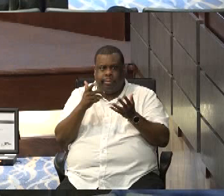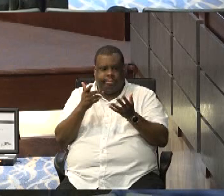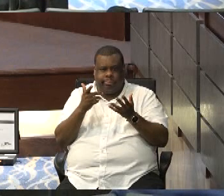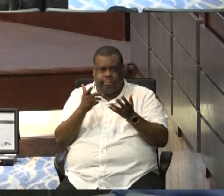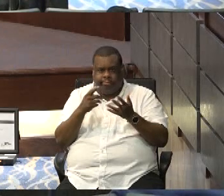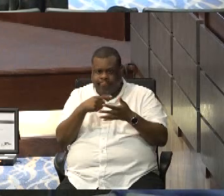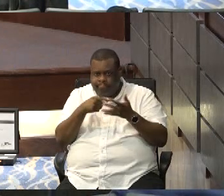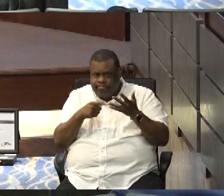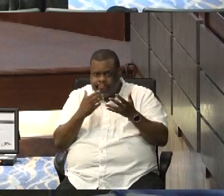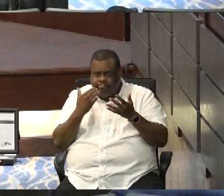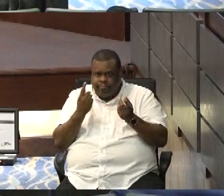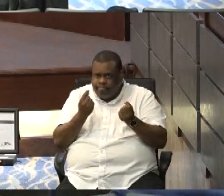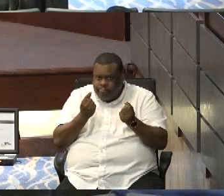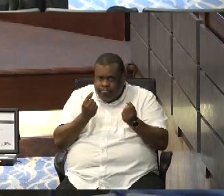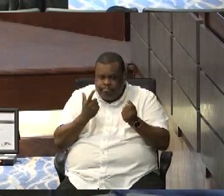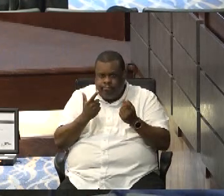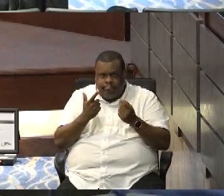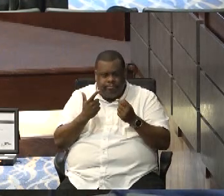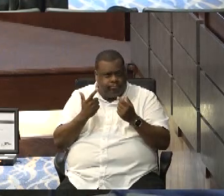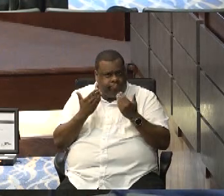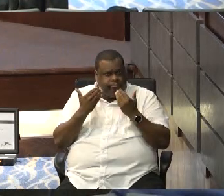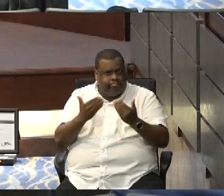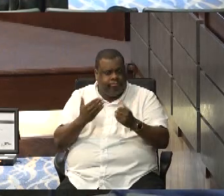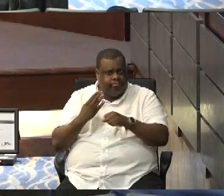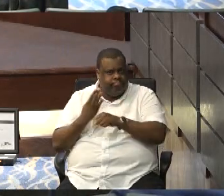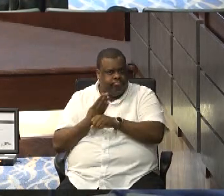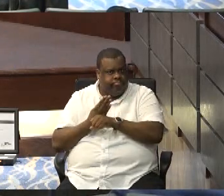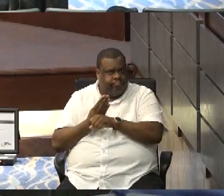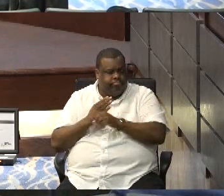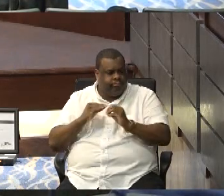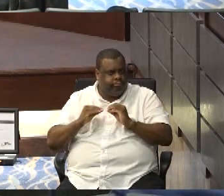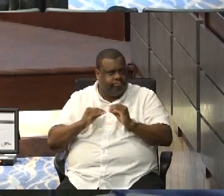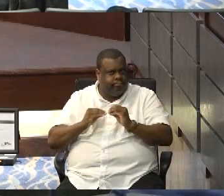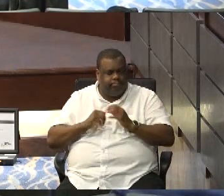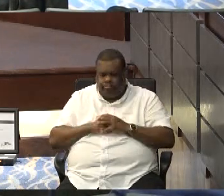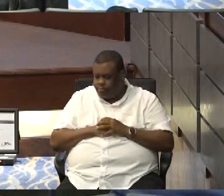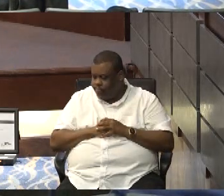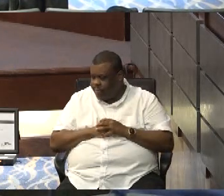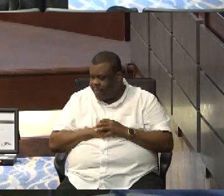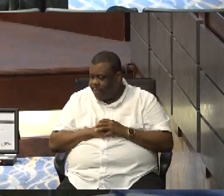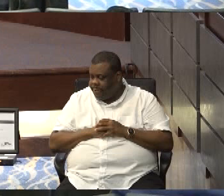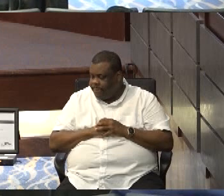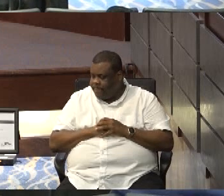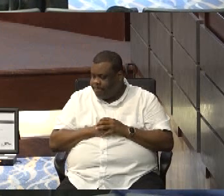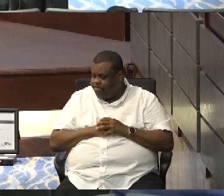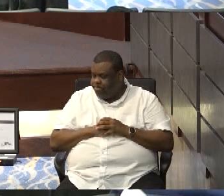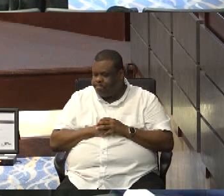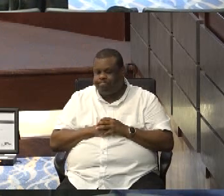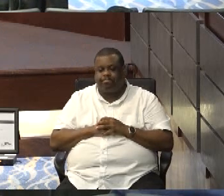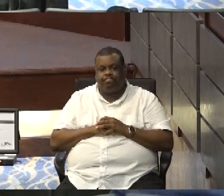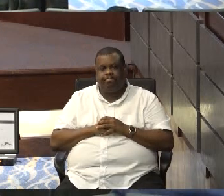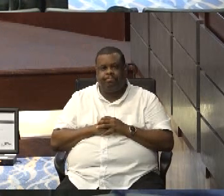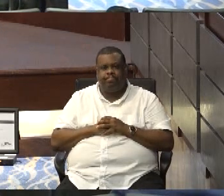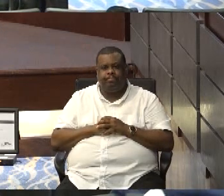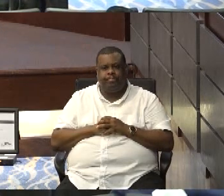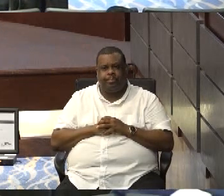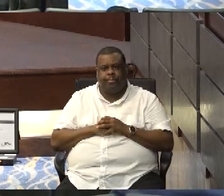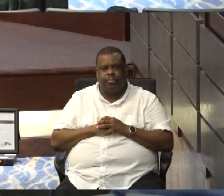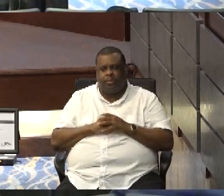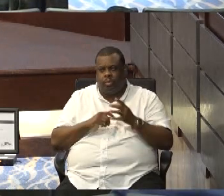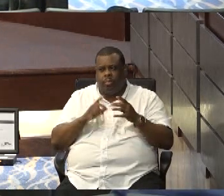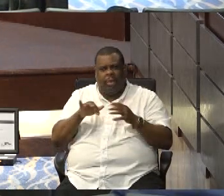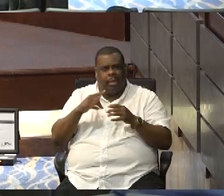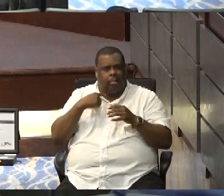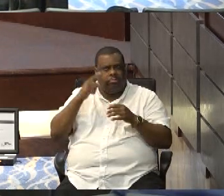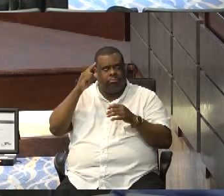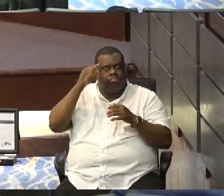Let's face it. But if they're not material, I don't know. Let's just keep all that in mind